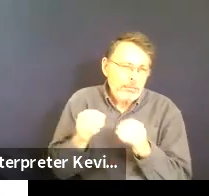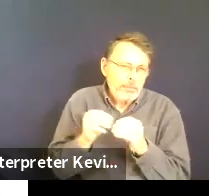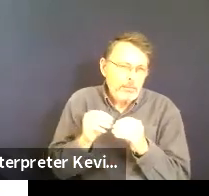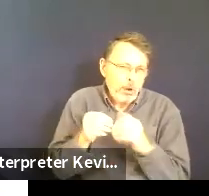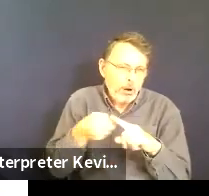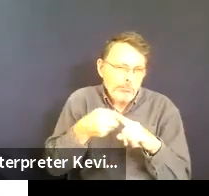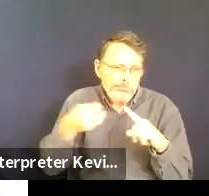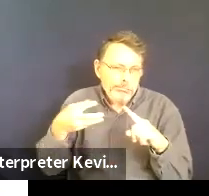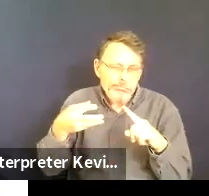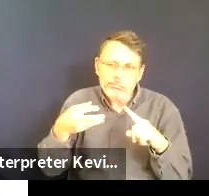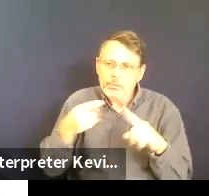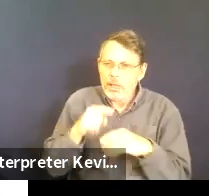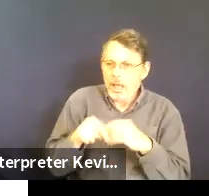about